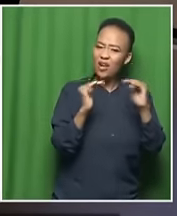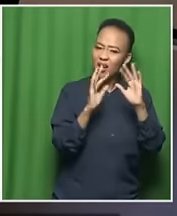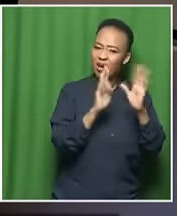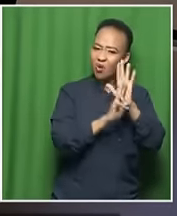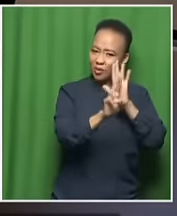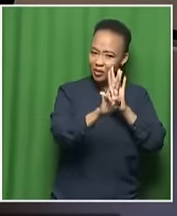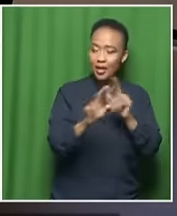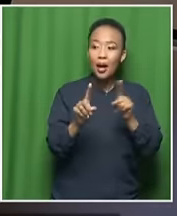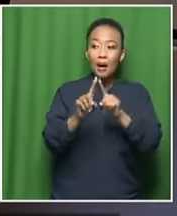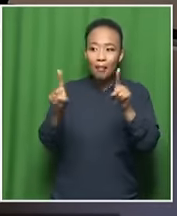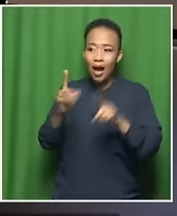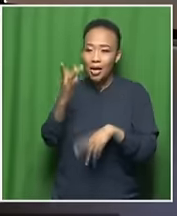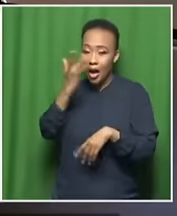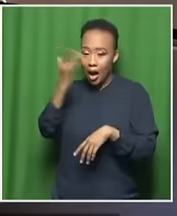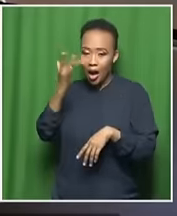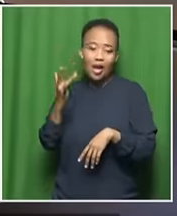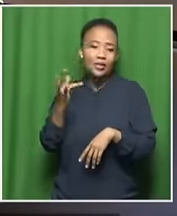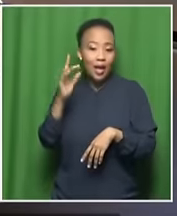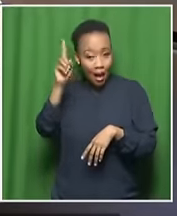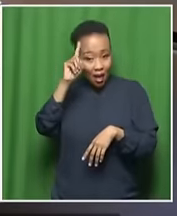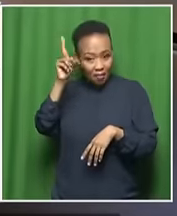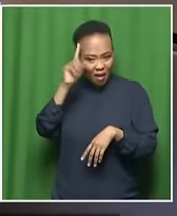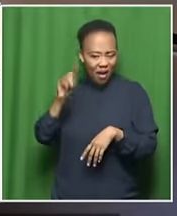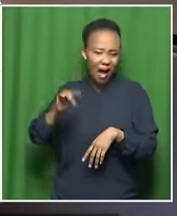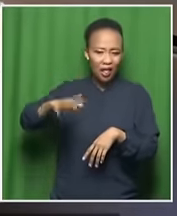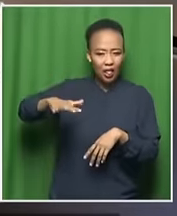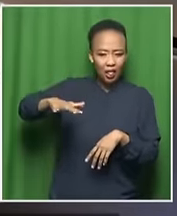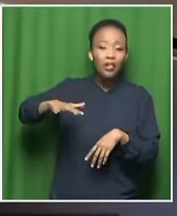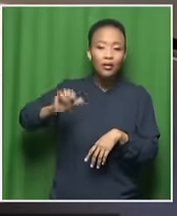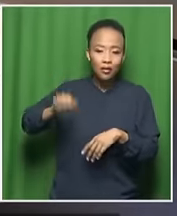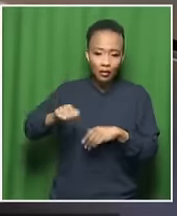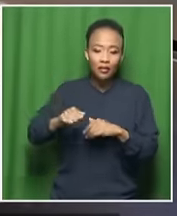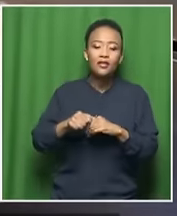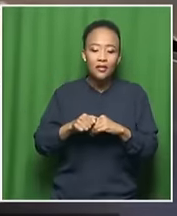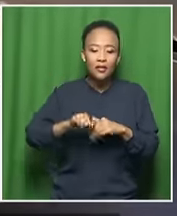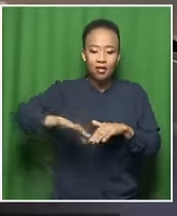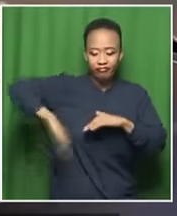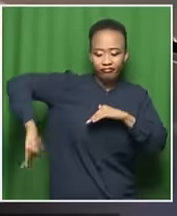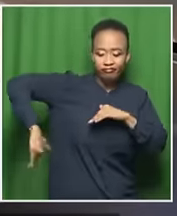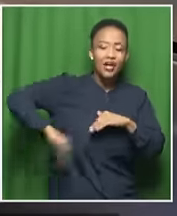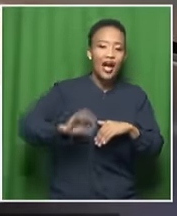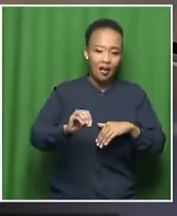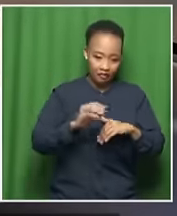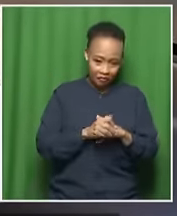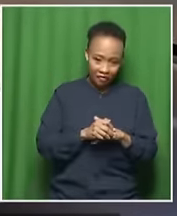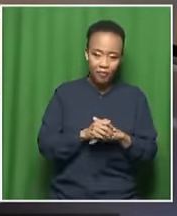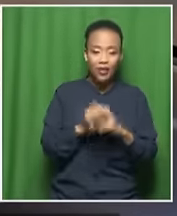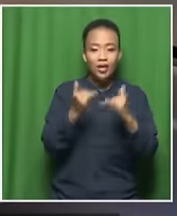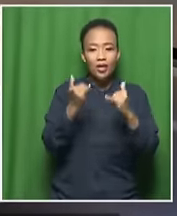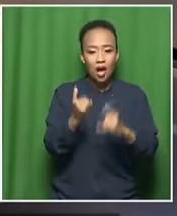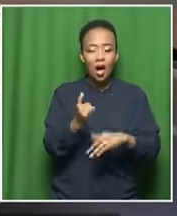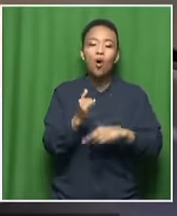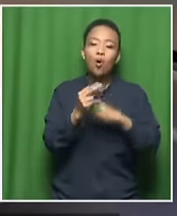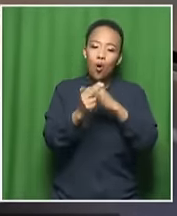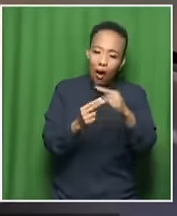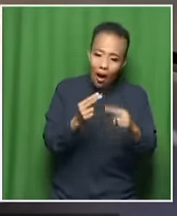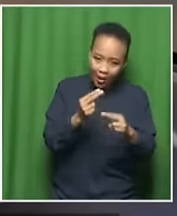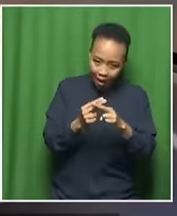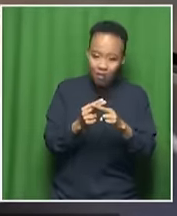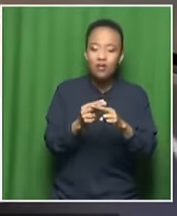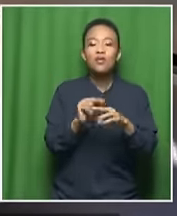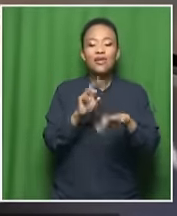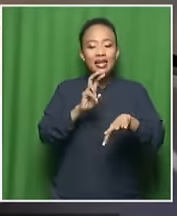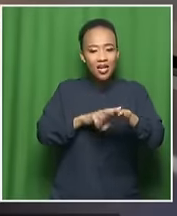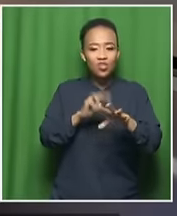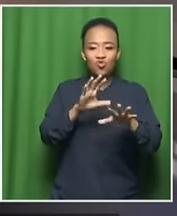remain lagging. So again, another example of how what is supposed to be a matter of redress isn't quite